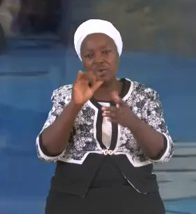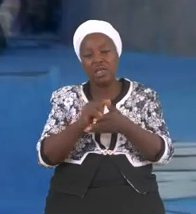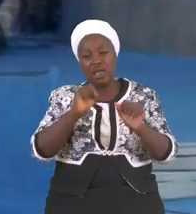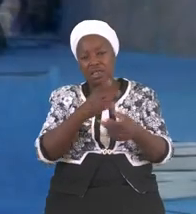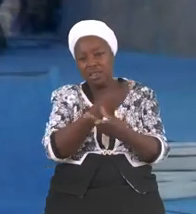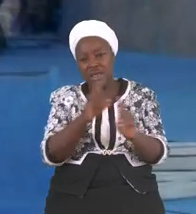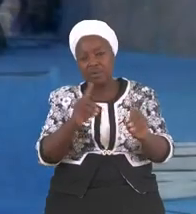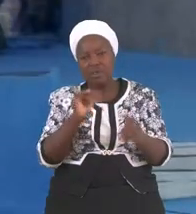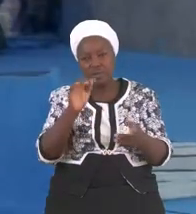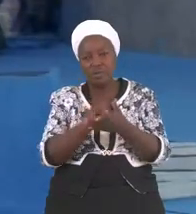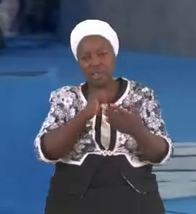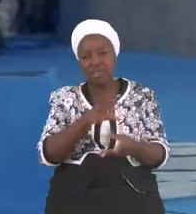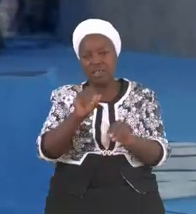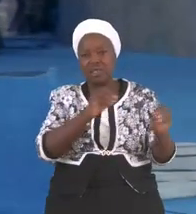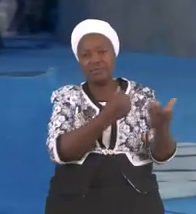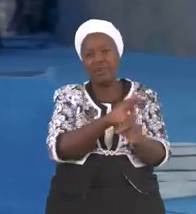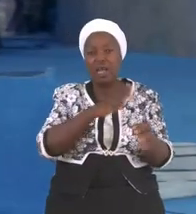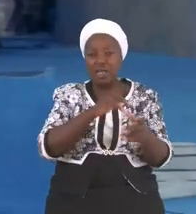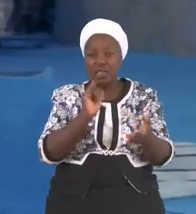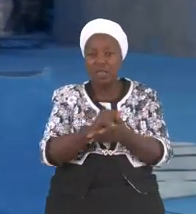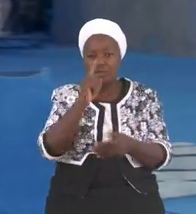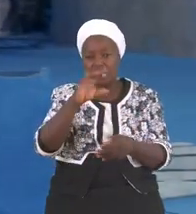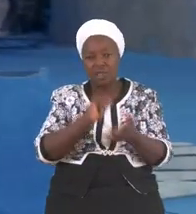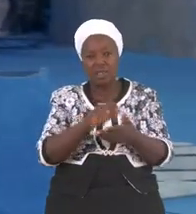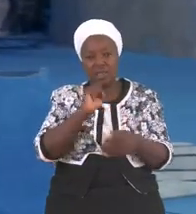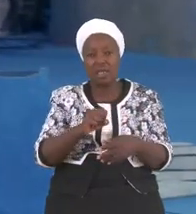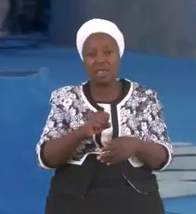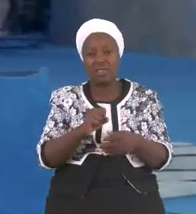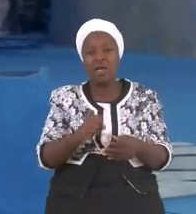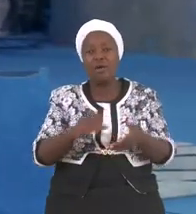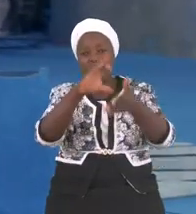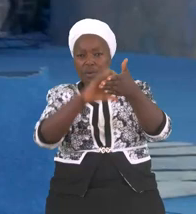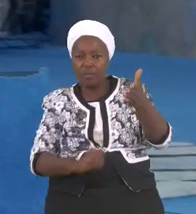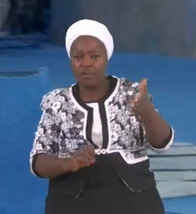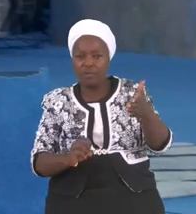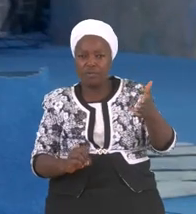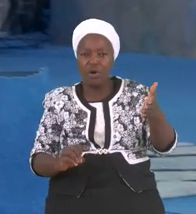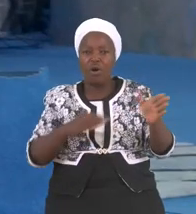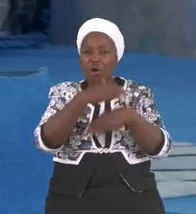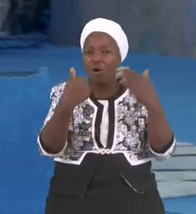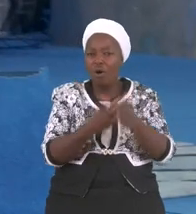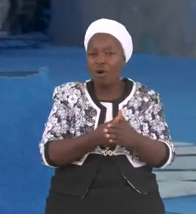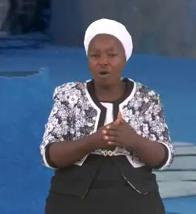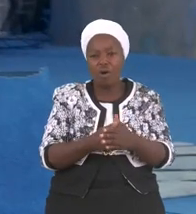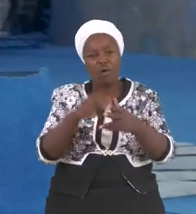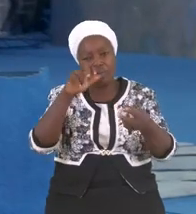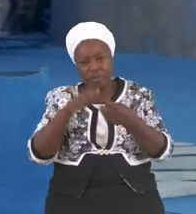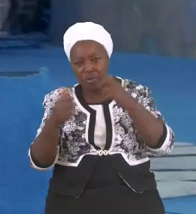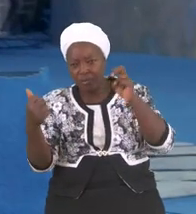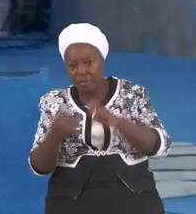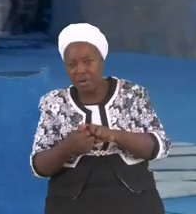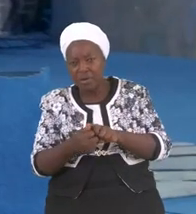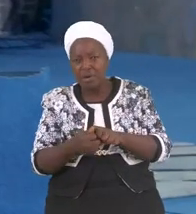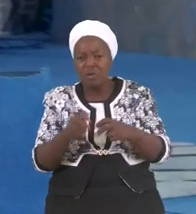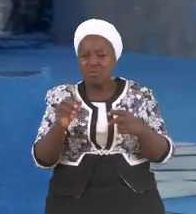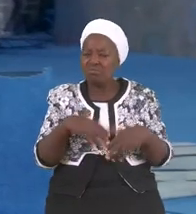can set free, and the one who can alleviate any affliction, whether it is alien or